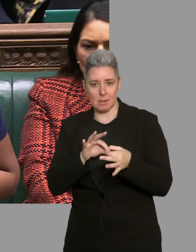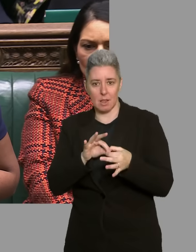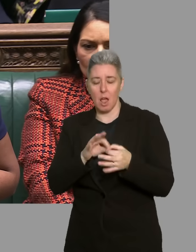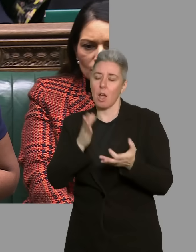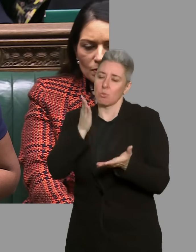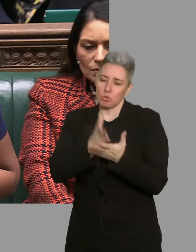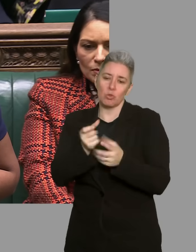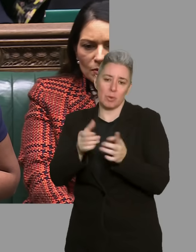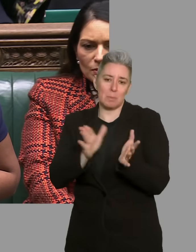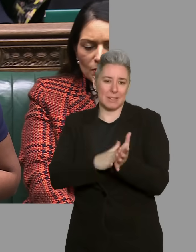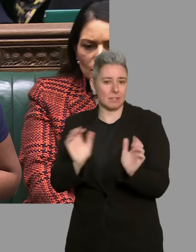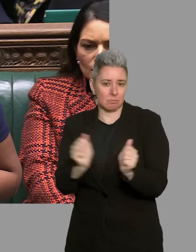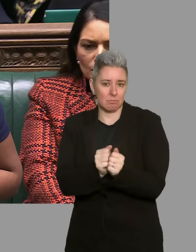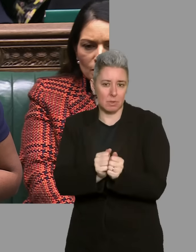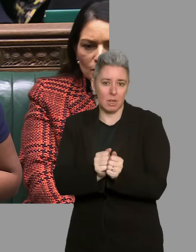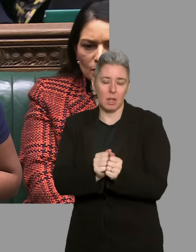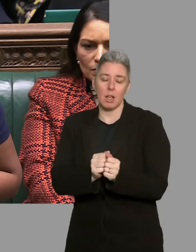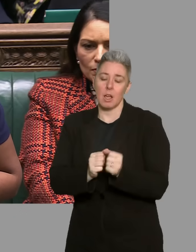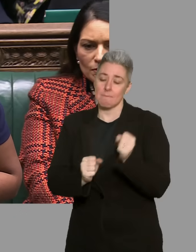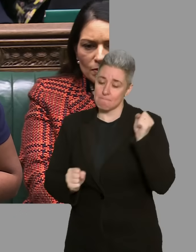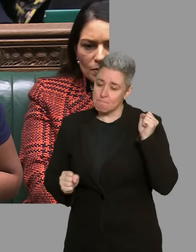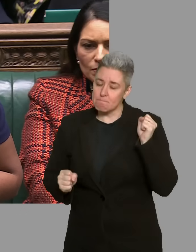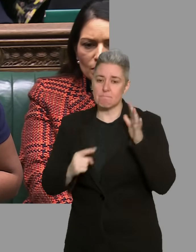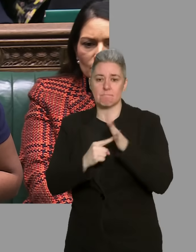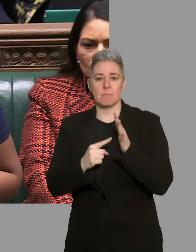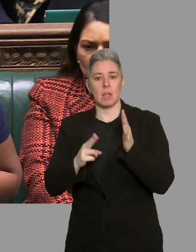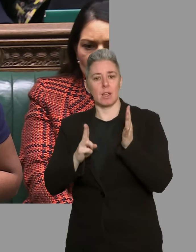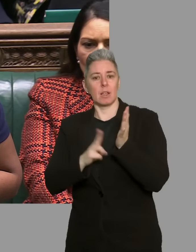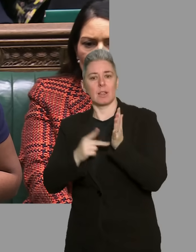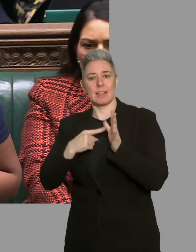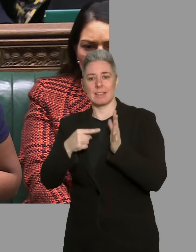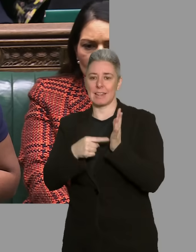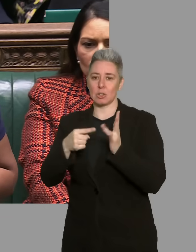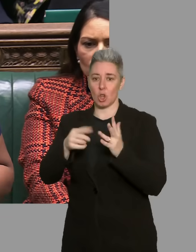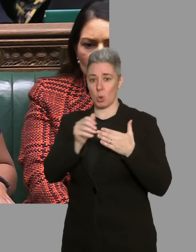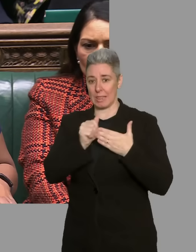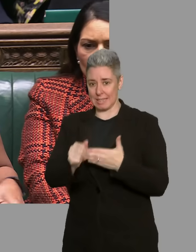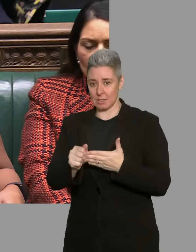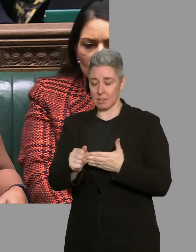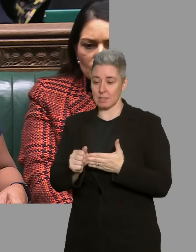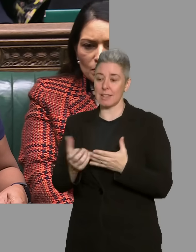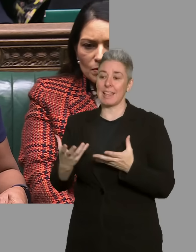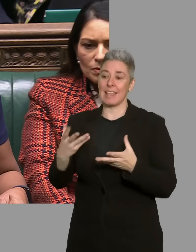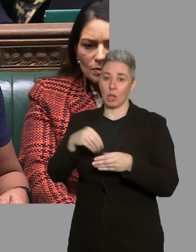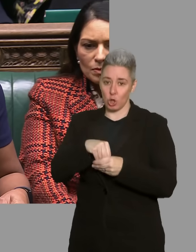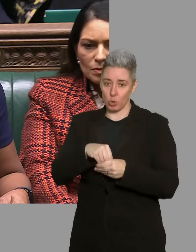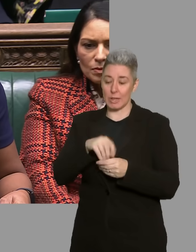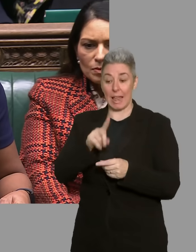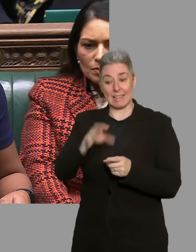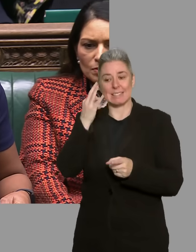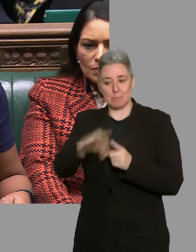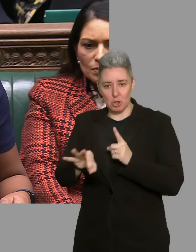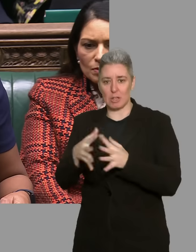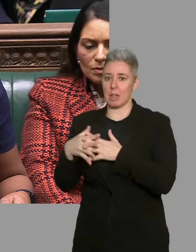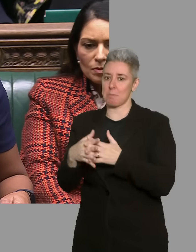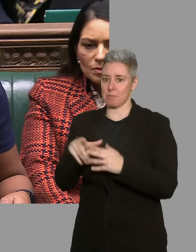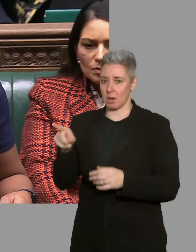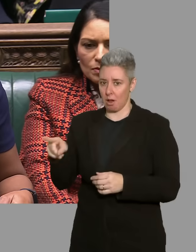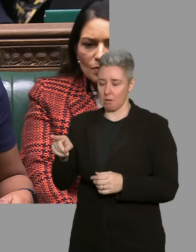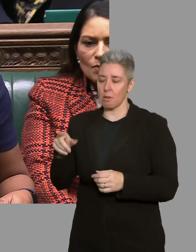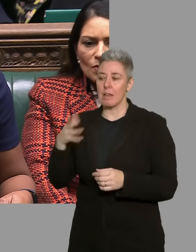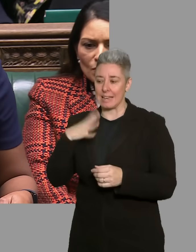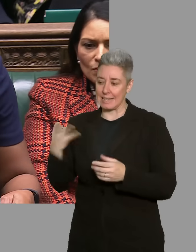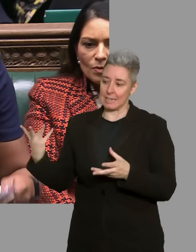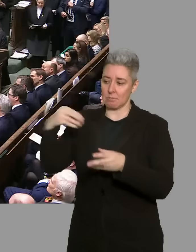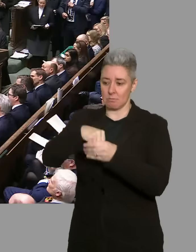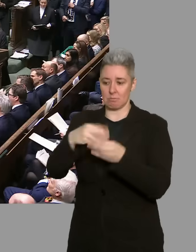NATO leaders, including and especially the US, to meet. Will the Prime Minister call for an urgent meeting